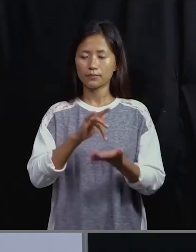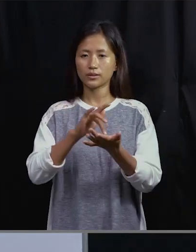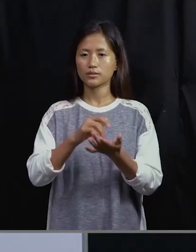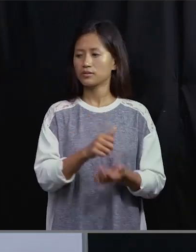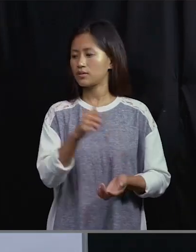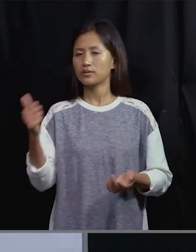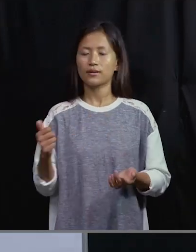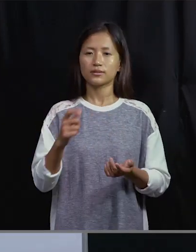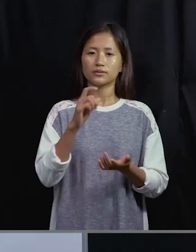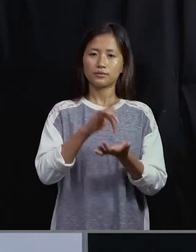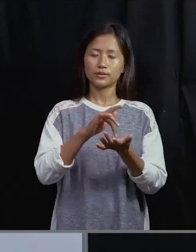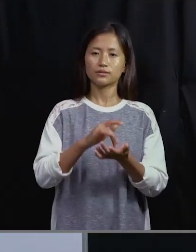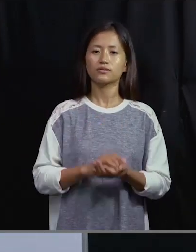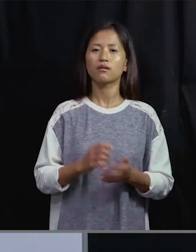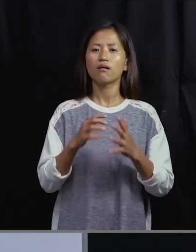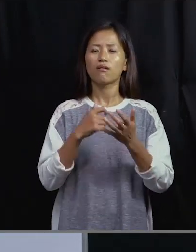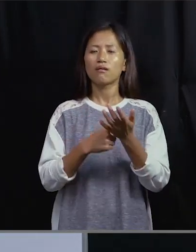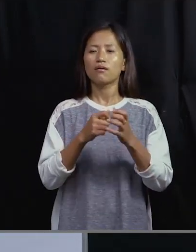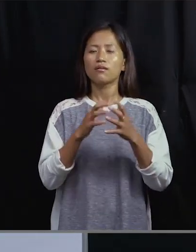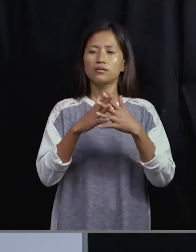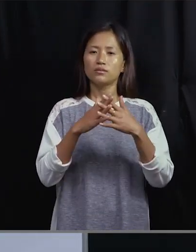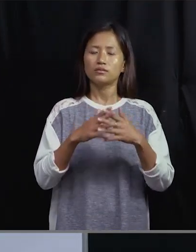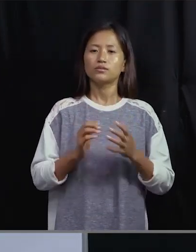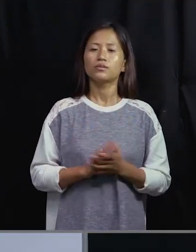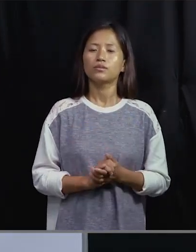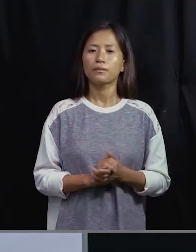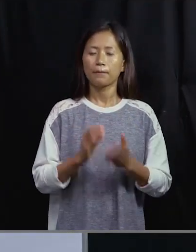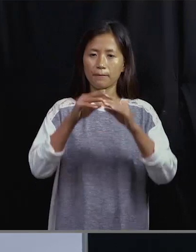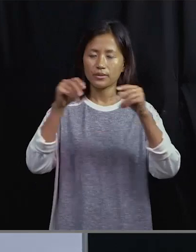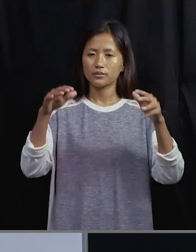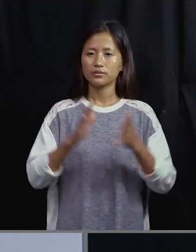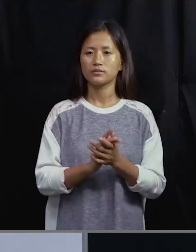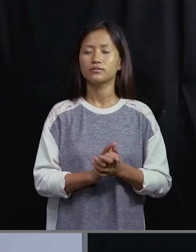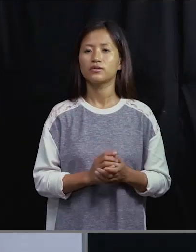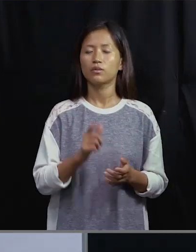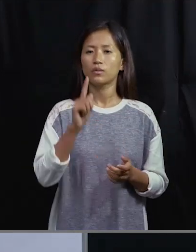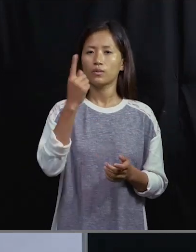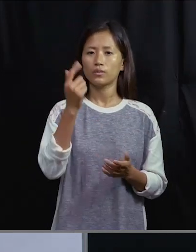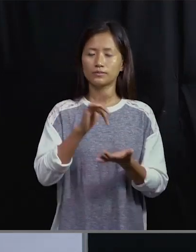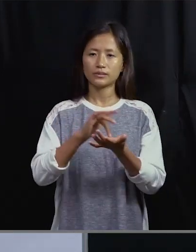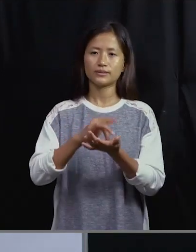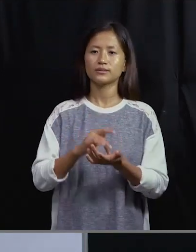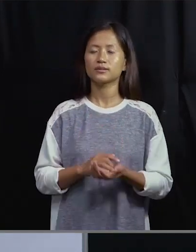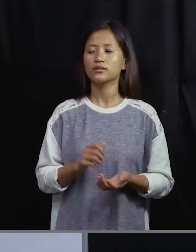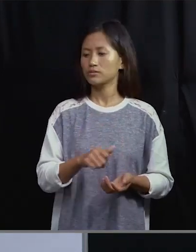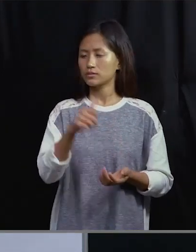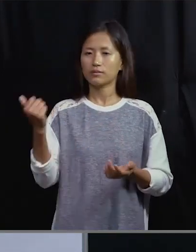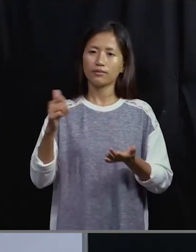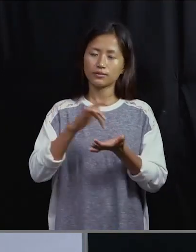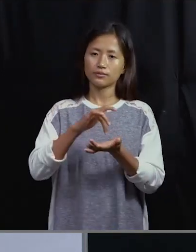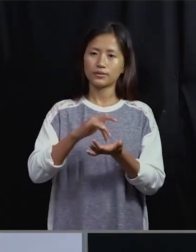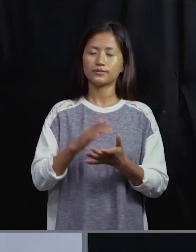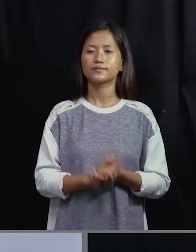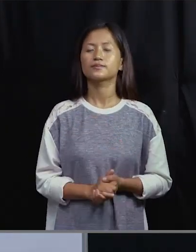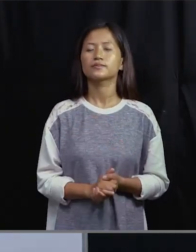example, like even raw materials also. Raw materials also, we have to go and procure the raw materials from one place to the another, isn't